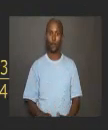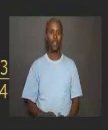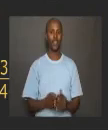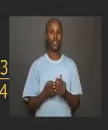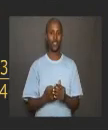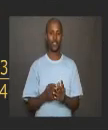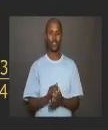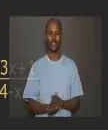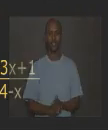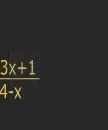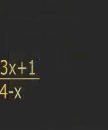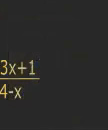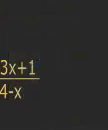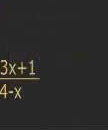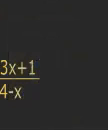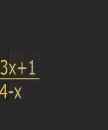Begin.